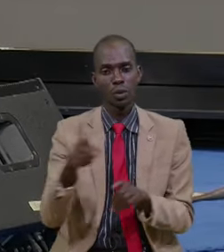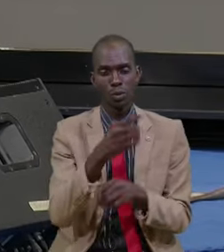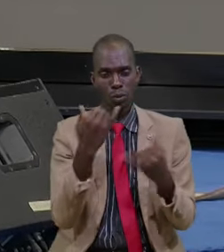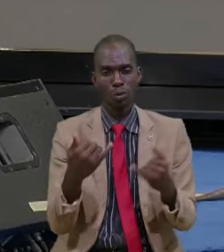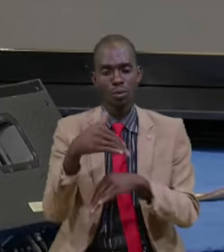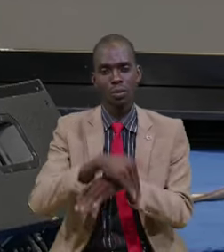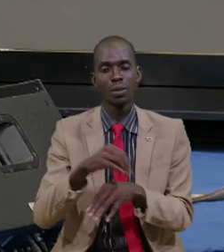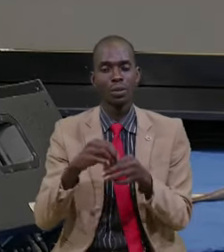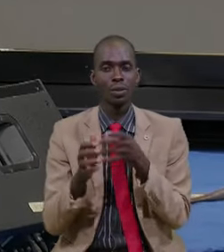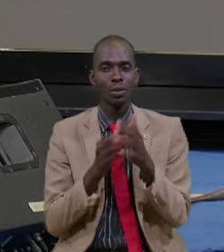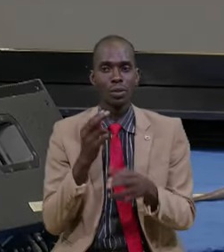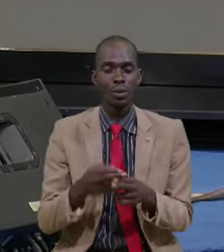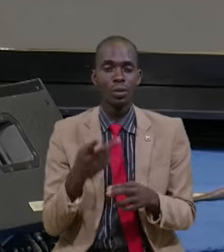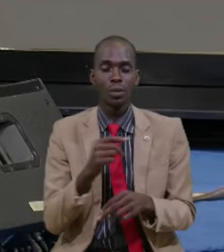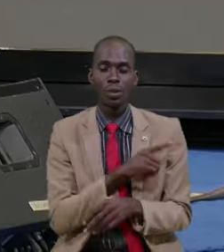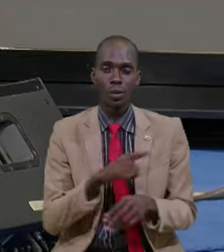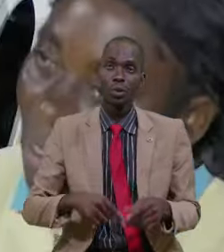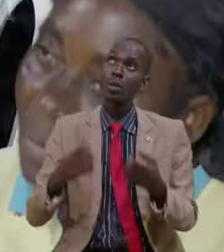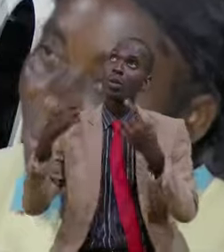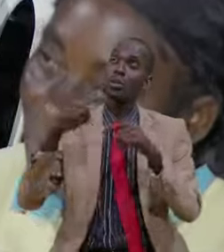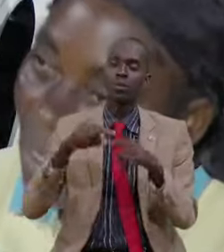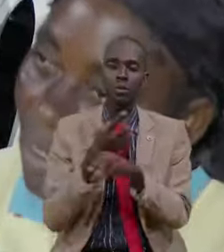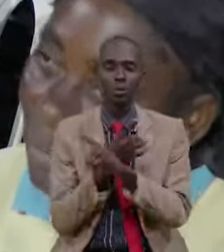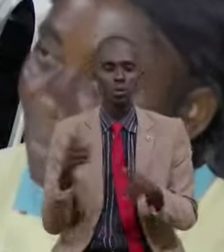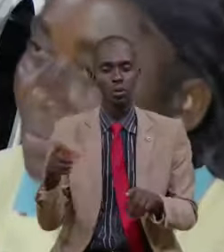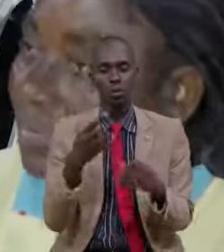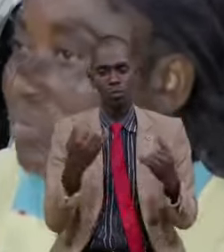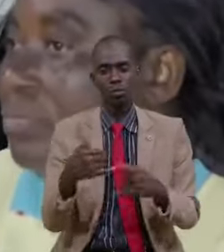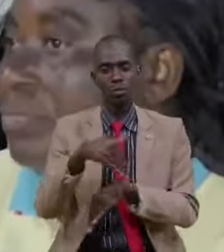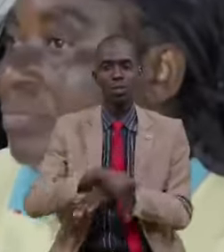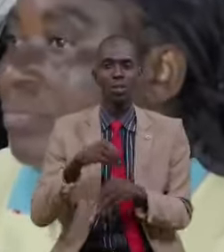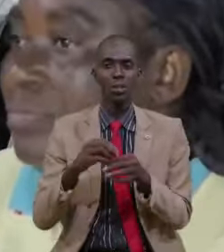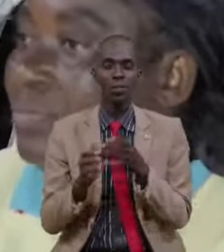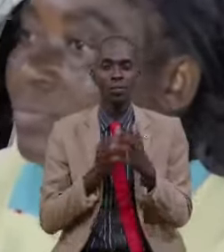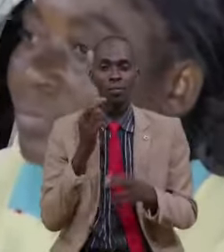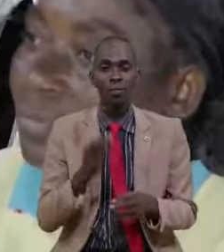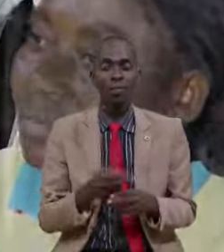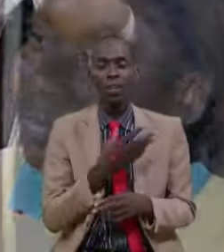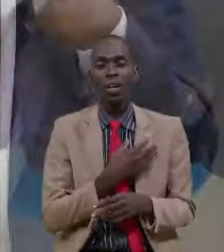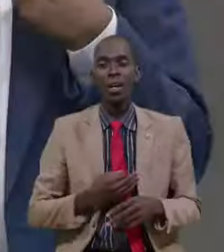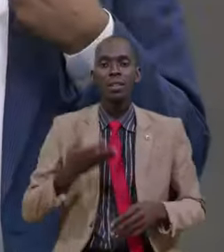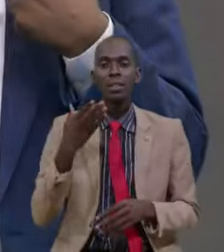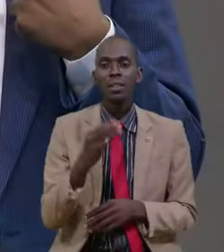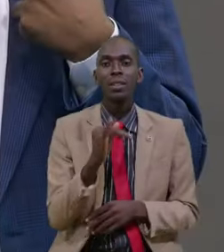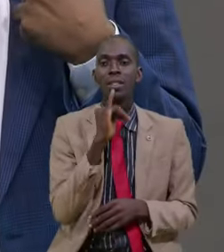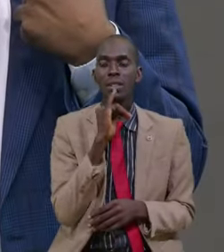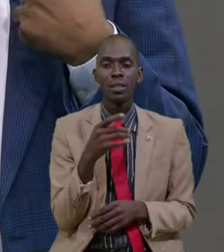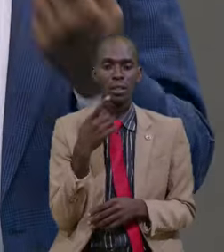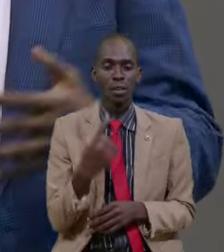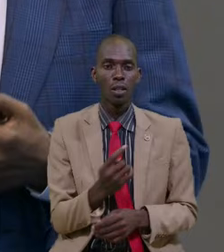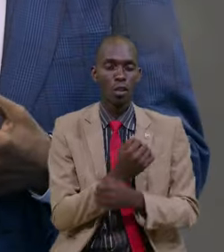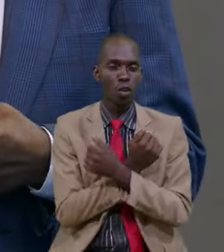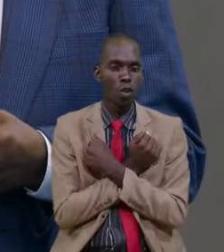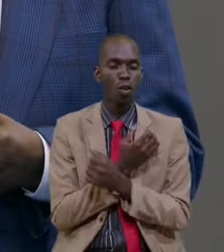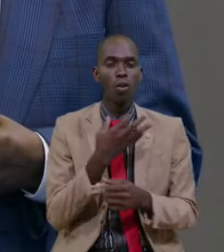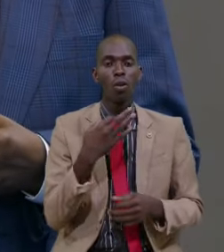Lord came to deliver you tonight. And there is the love of self.